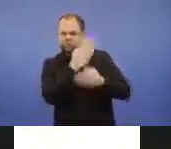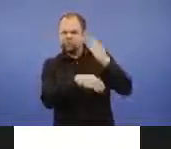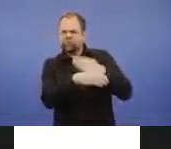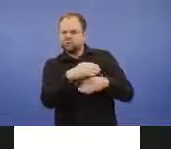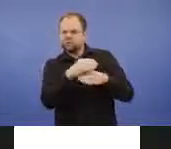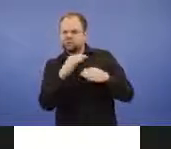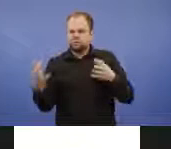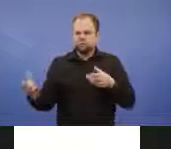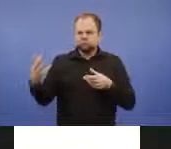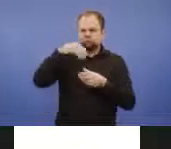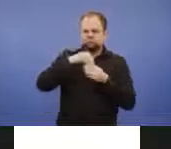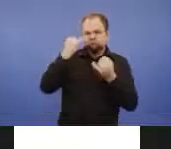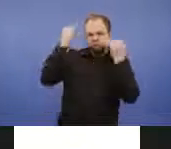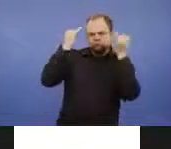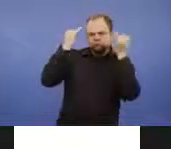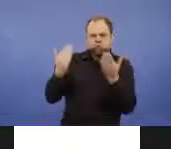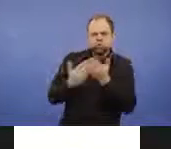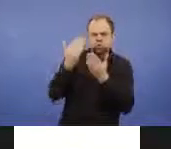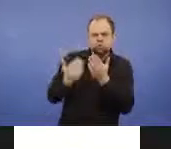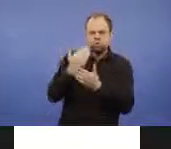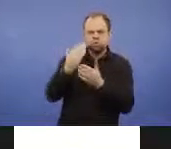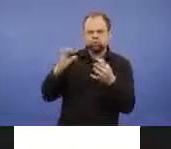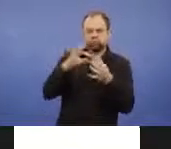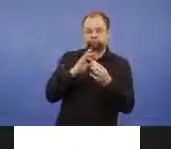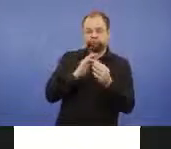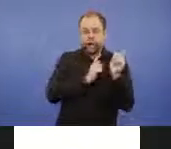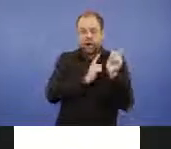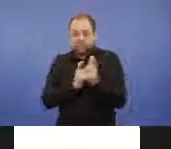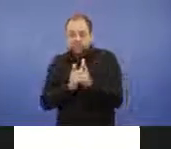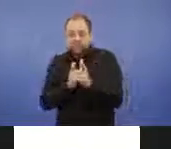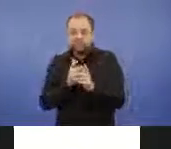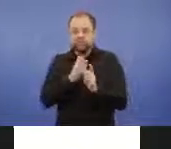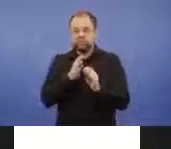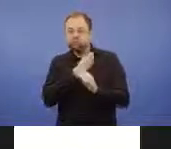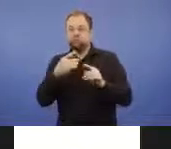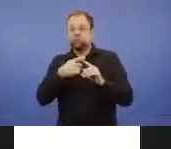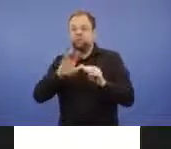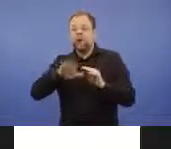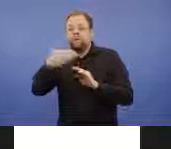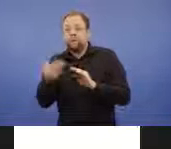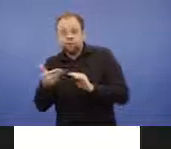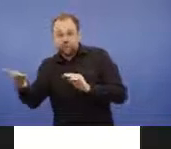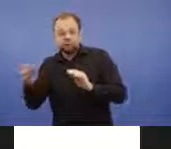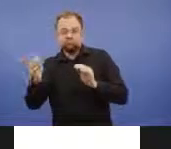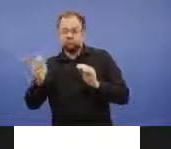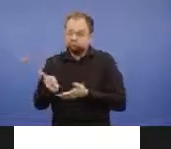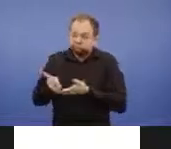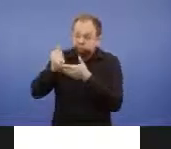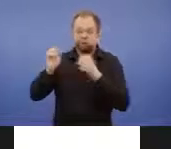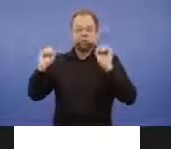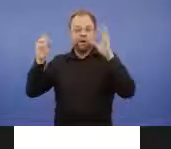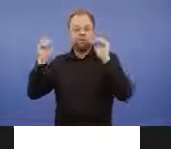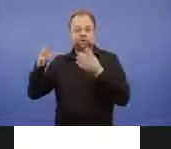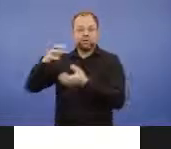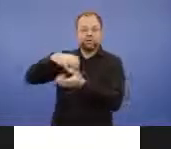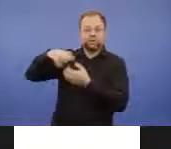and humanitarian assistance. He has published a number of articles on public international law, including armed conflict and